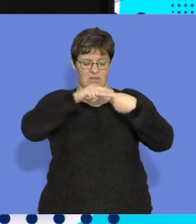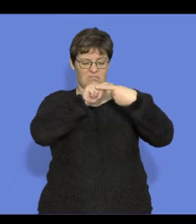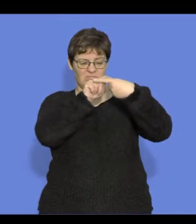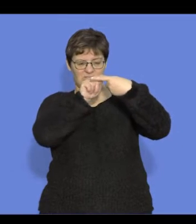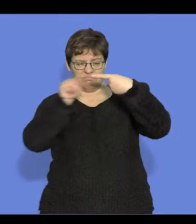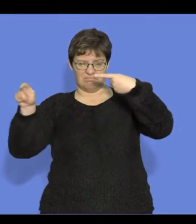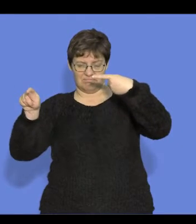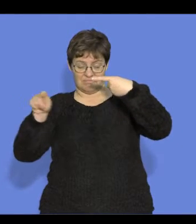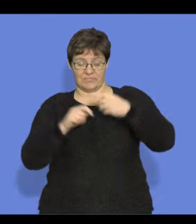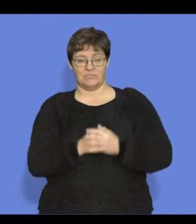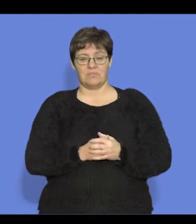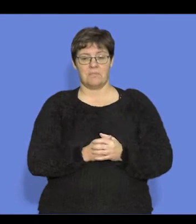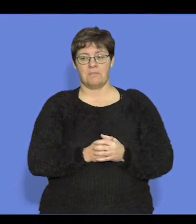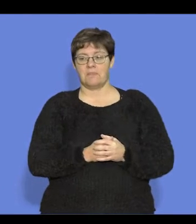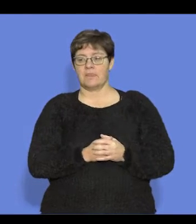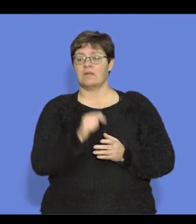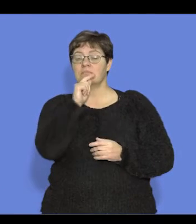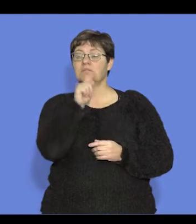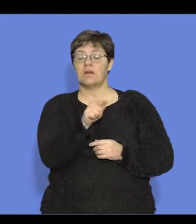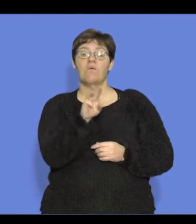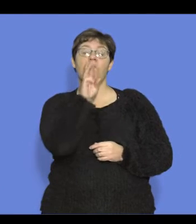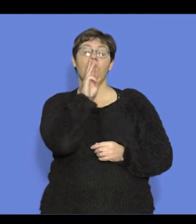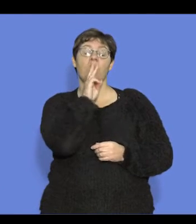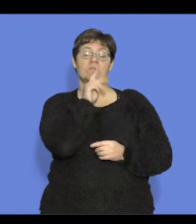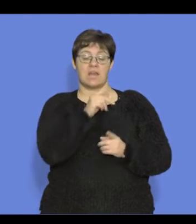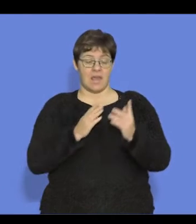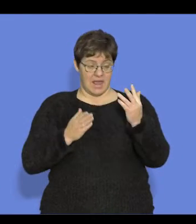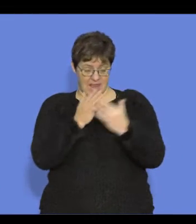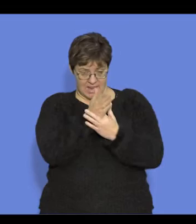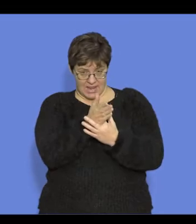have a look. This is where the water comes in